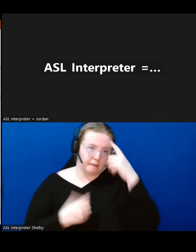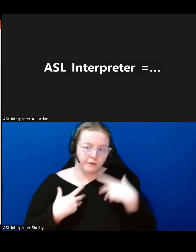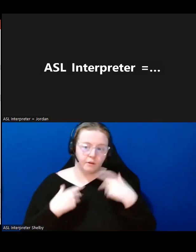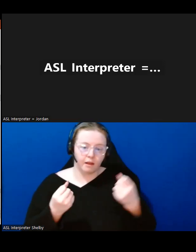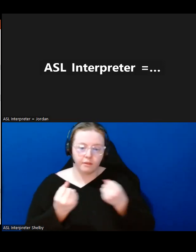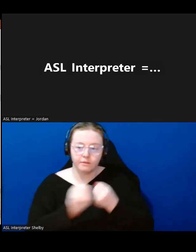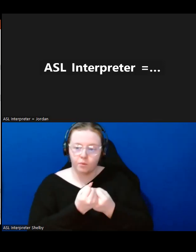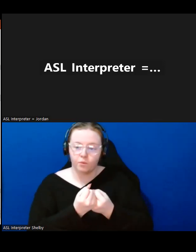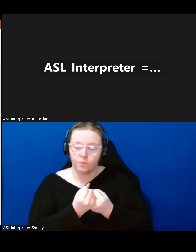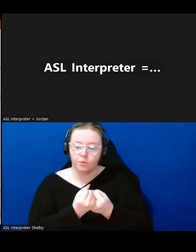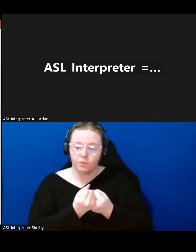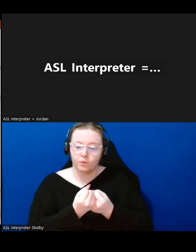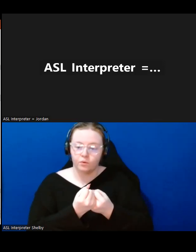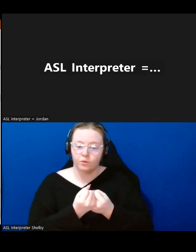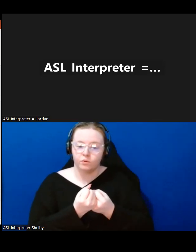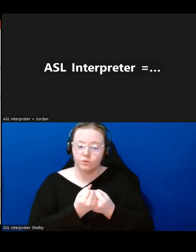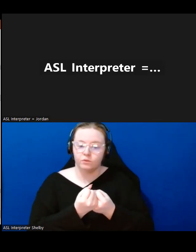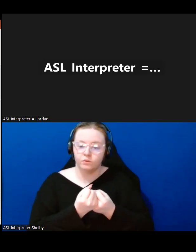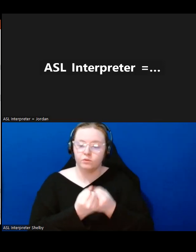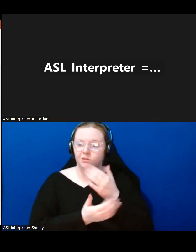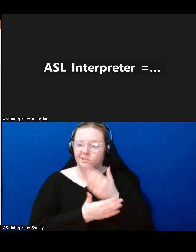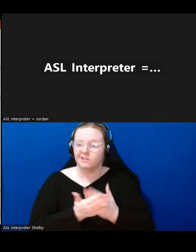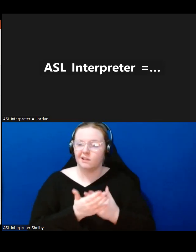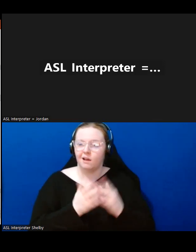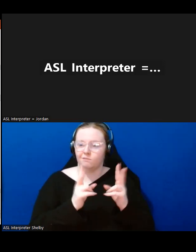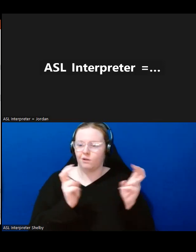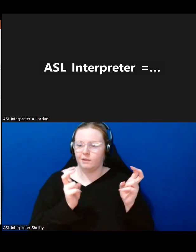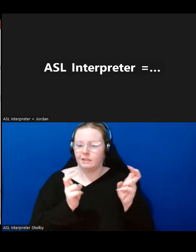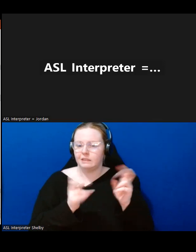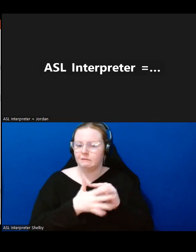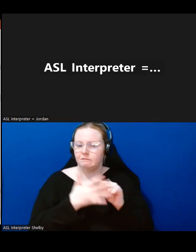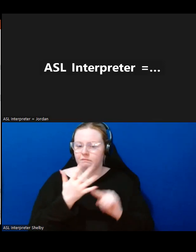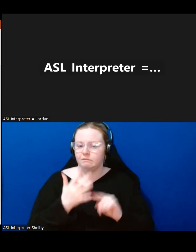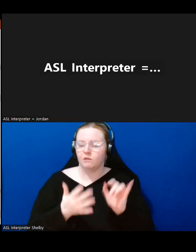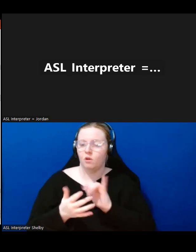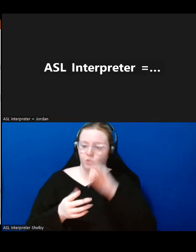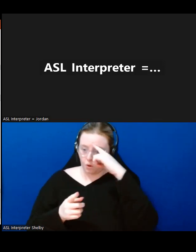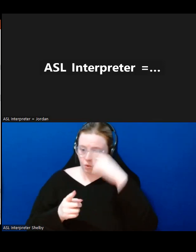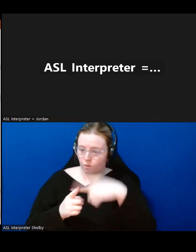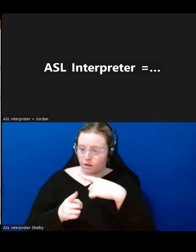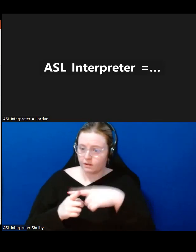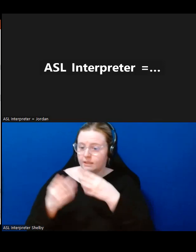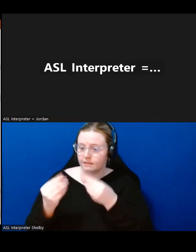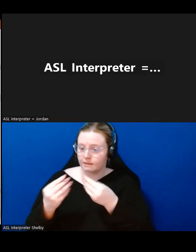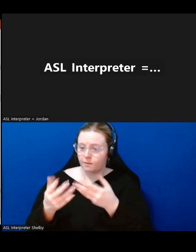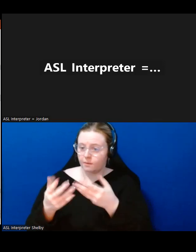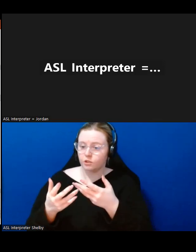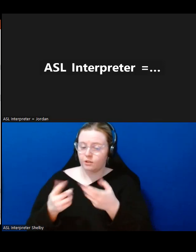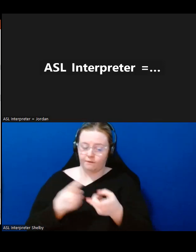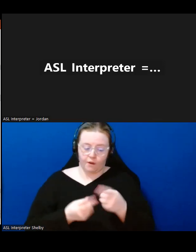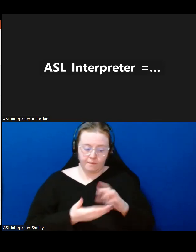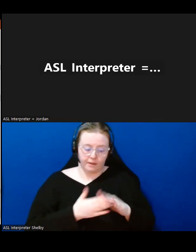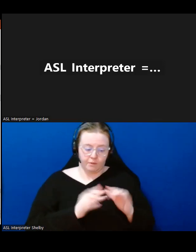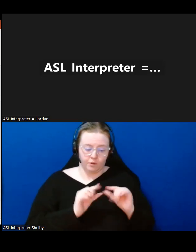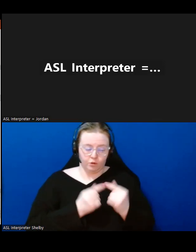as, you know, some topics that are often covered. We also share wellness information from community groups. So you can send